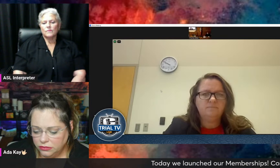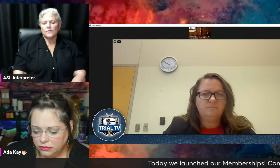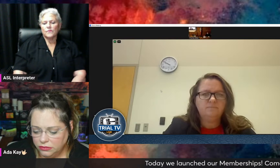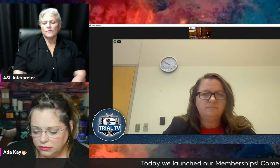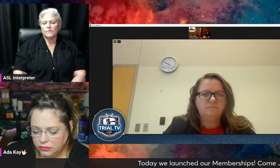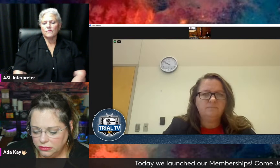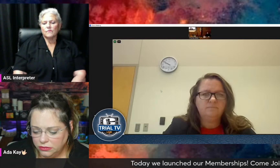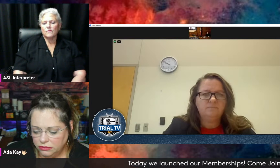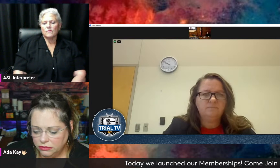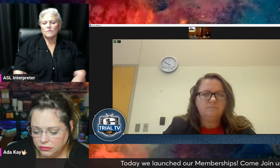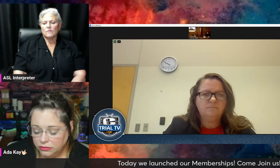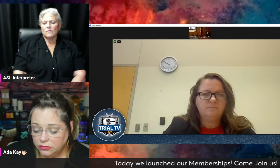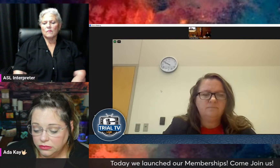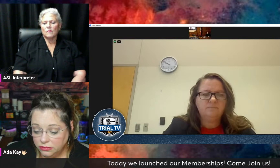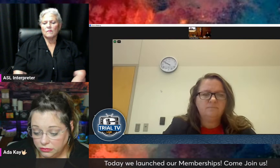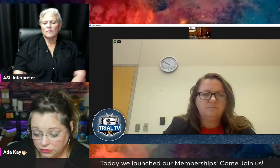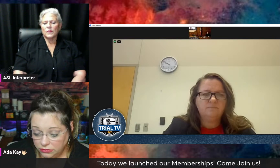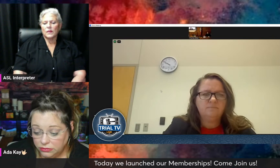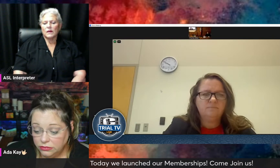And